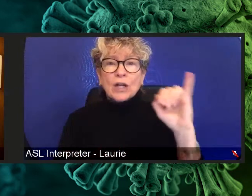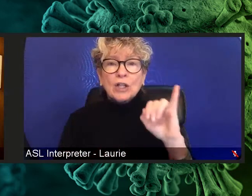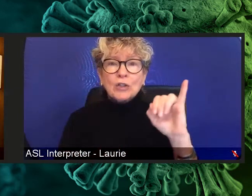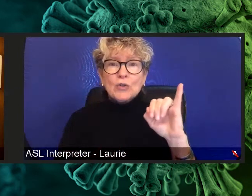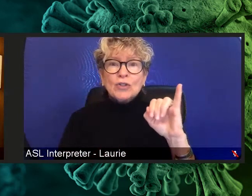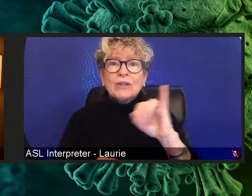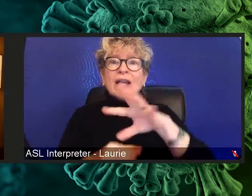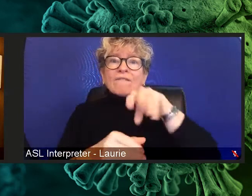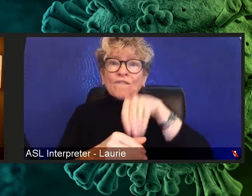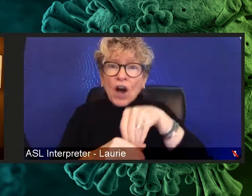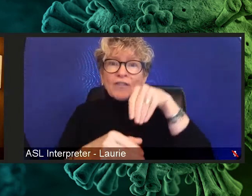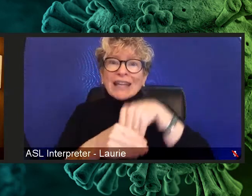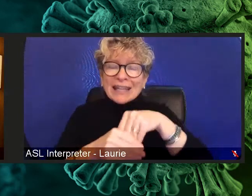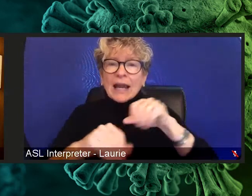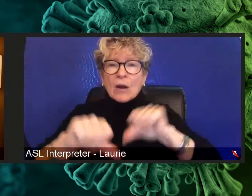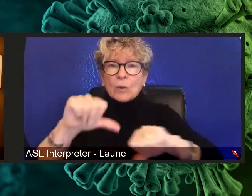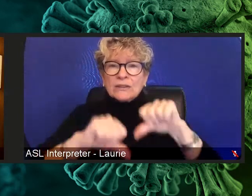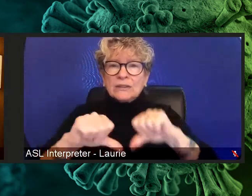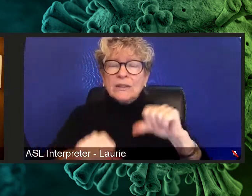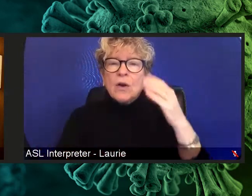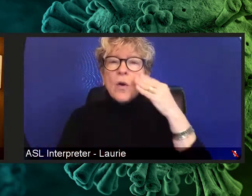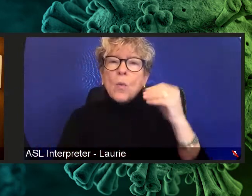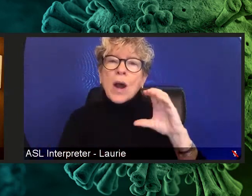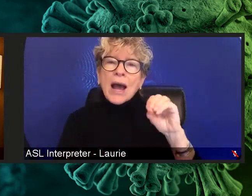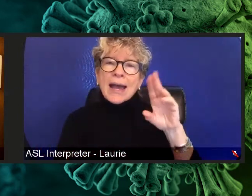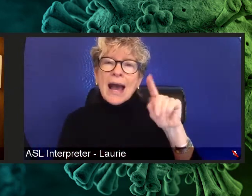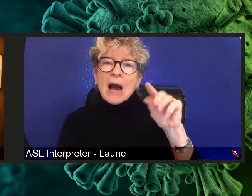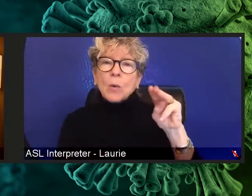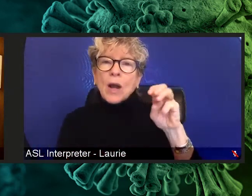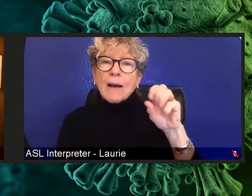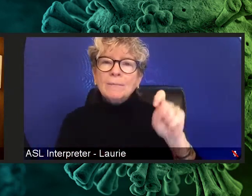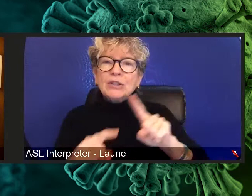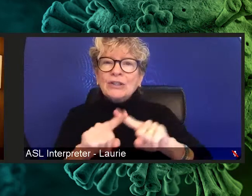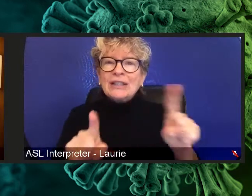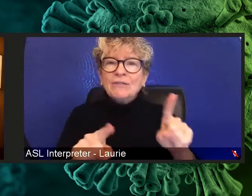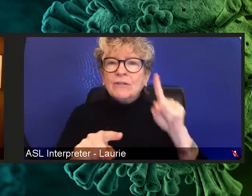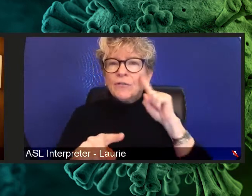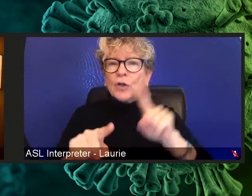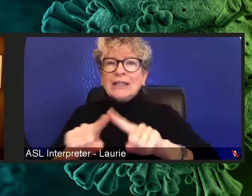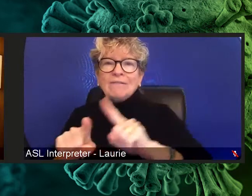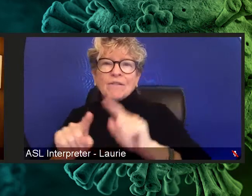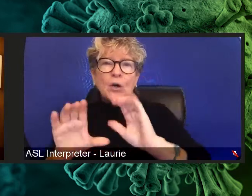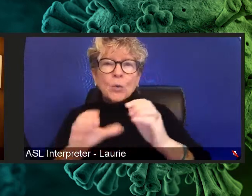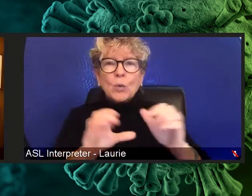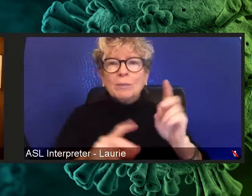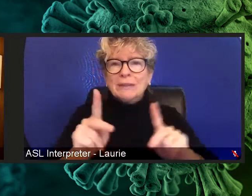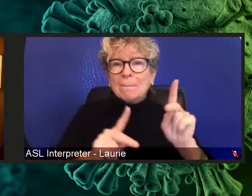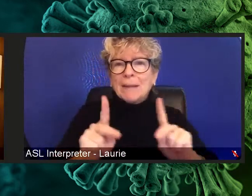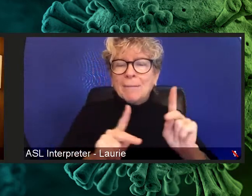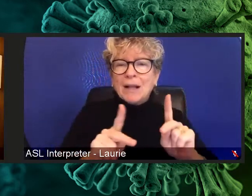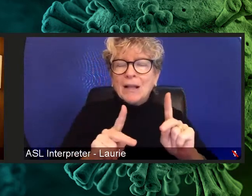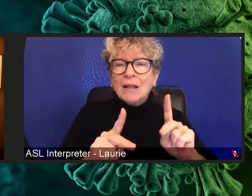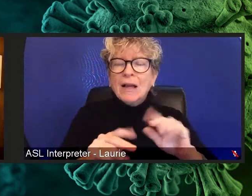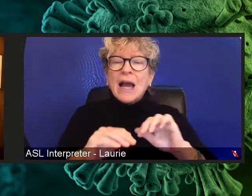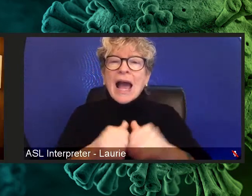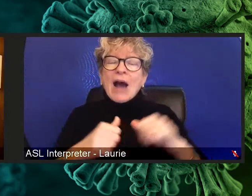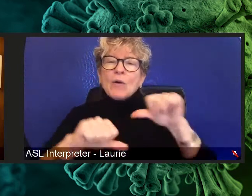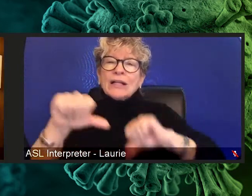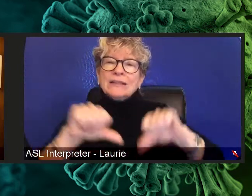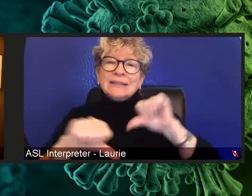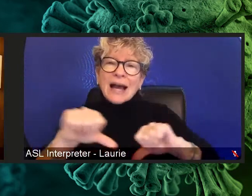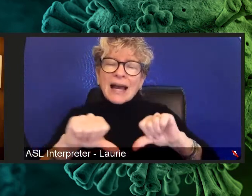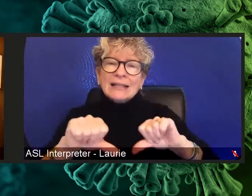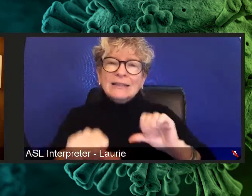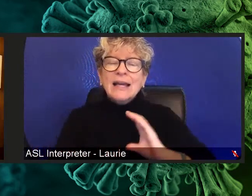in understanding why outcomes are different for different populations and trying to understand how we can make science and